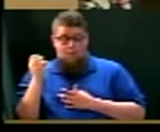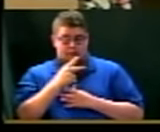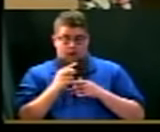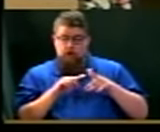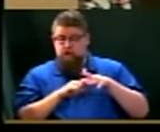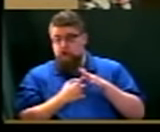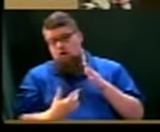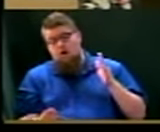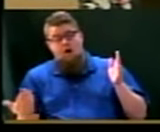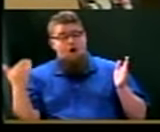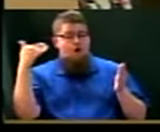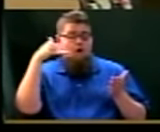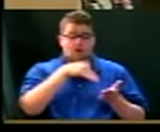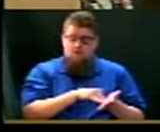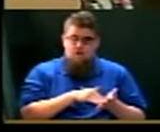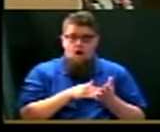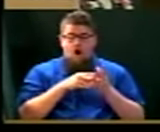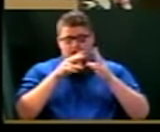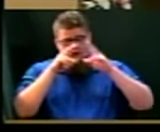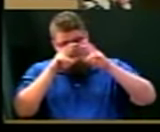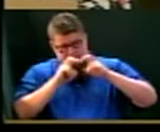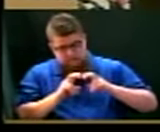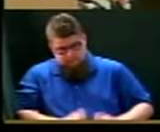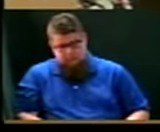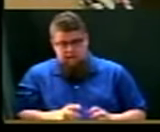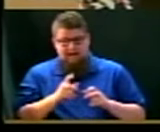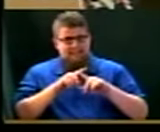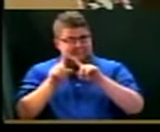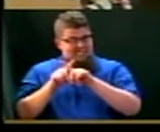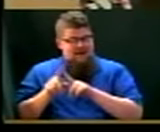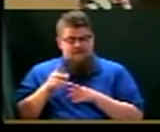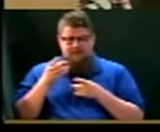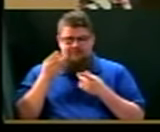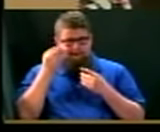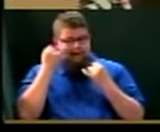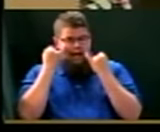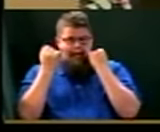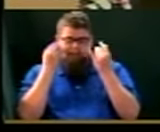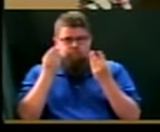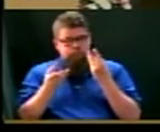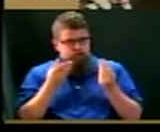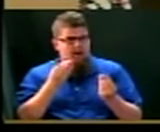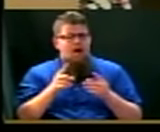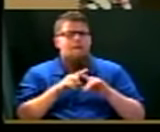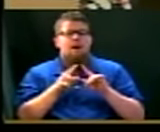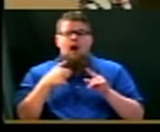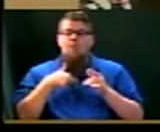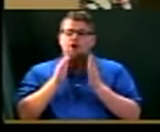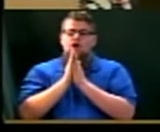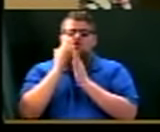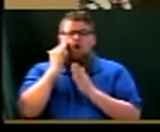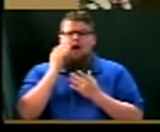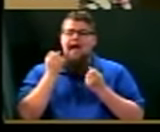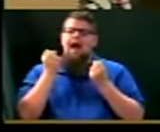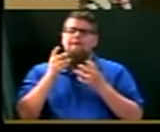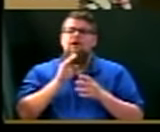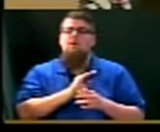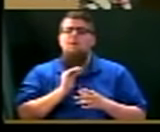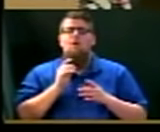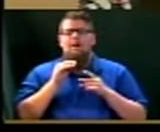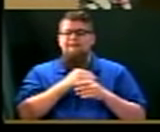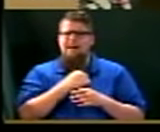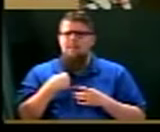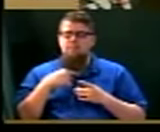or massage it a little bit more and give you input, then that's where you do that. I'd just like to know how many board members responded